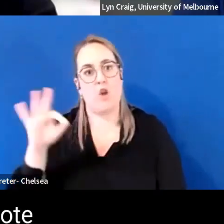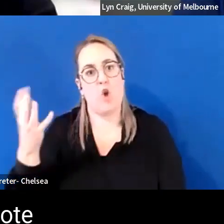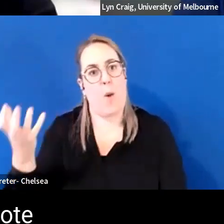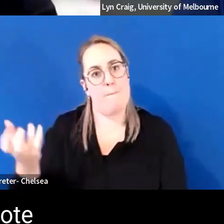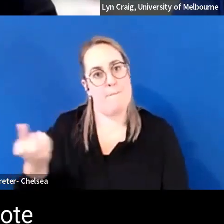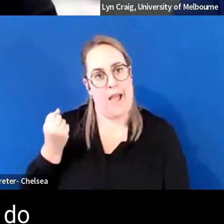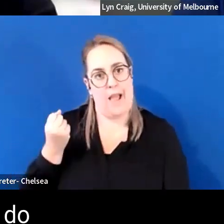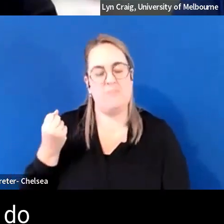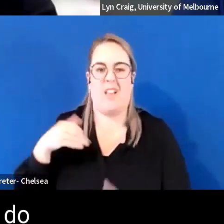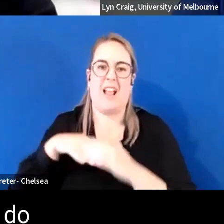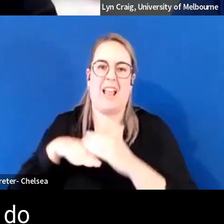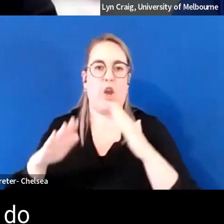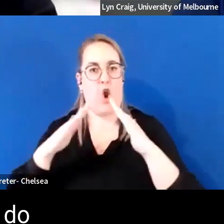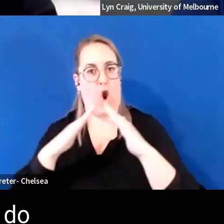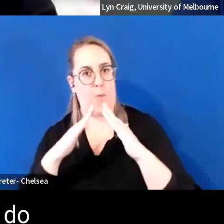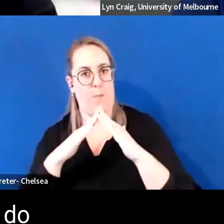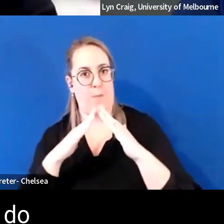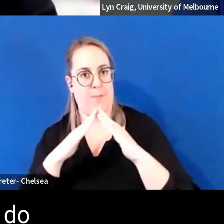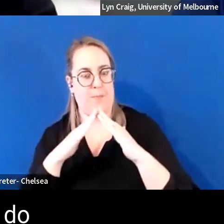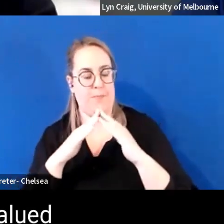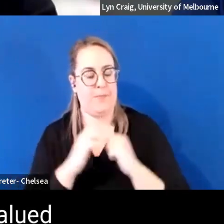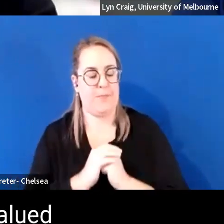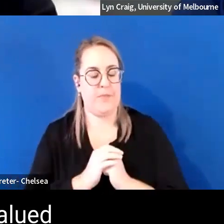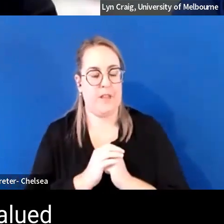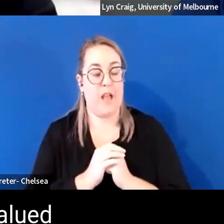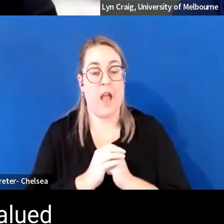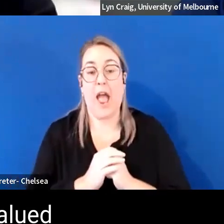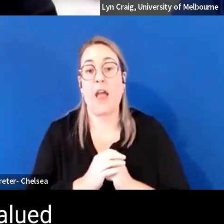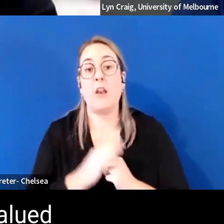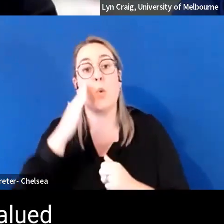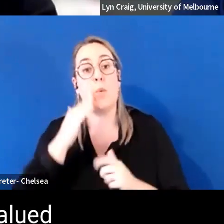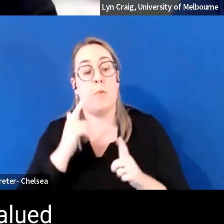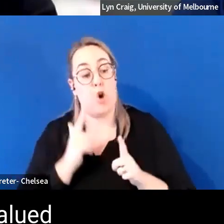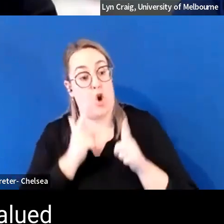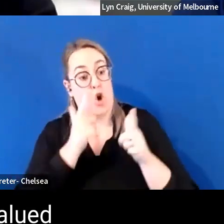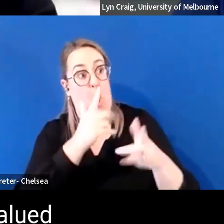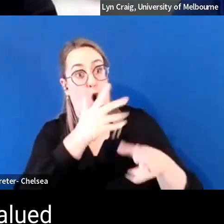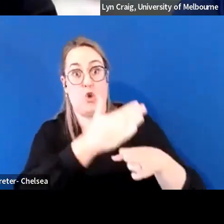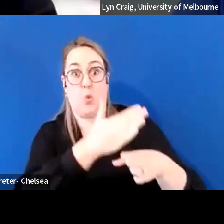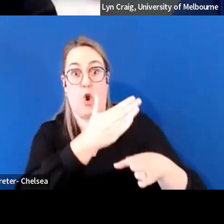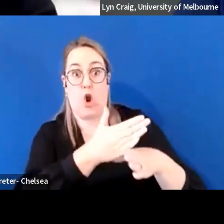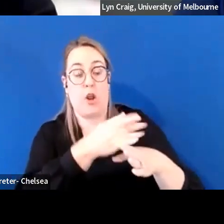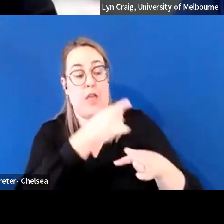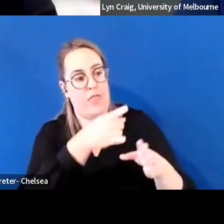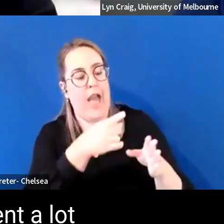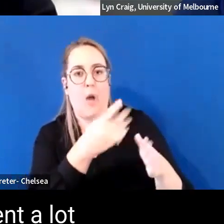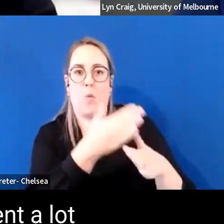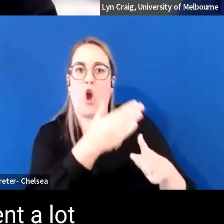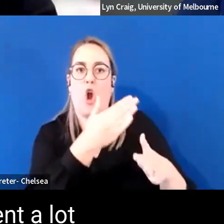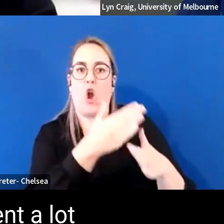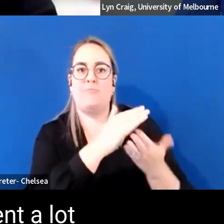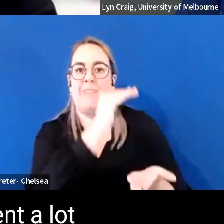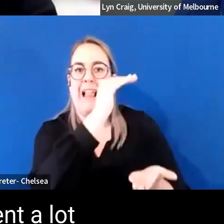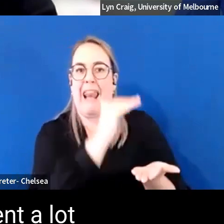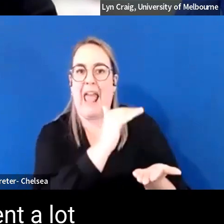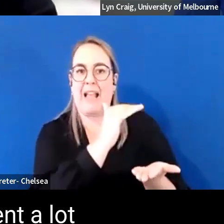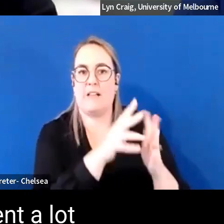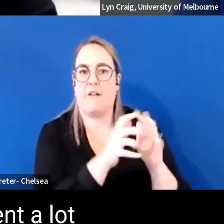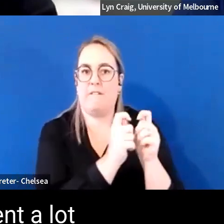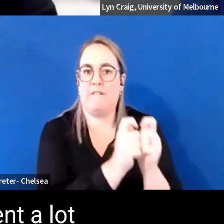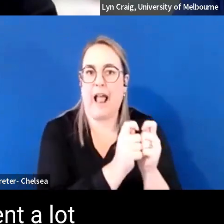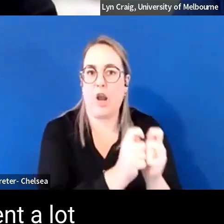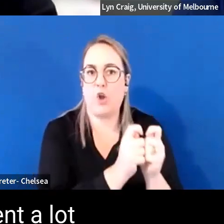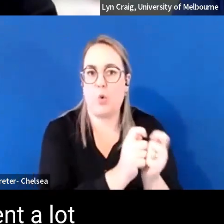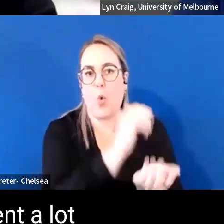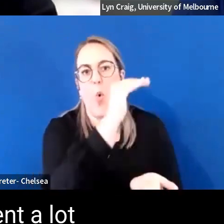note that a lot of the work that women do in the labour market is also undervalued or underpaid. Lisa, you represent a lot of